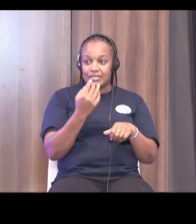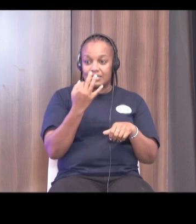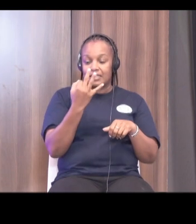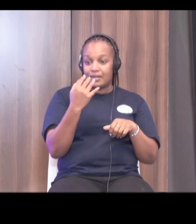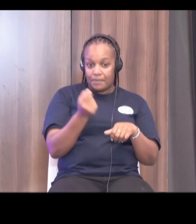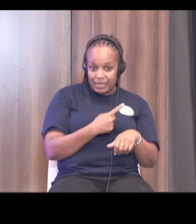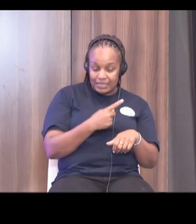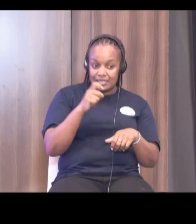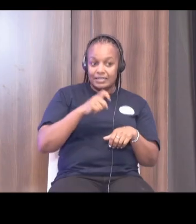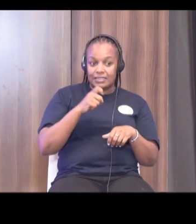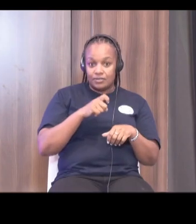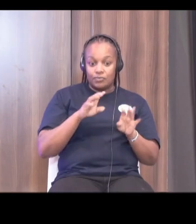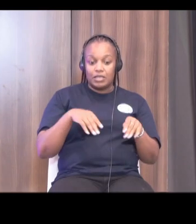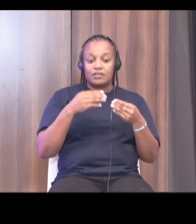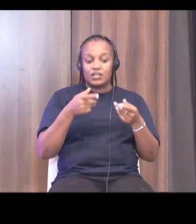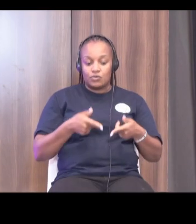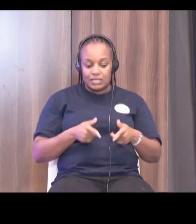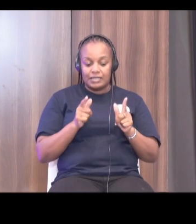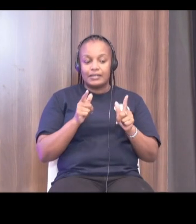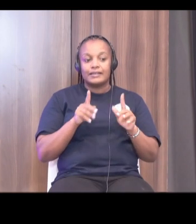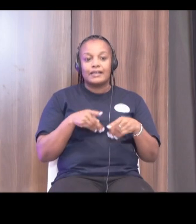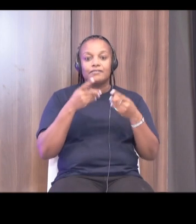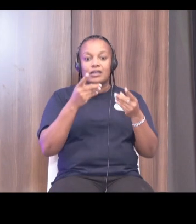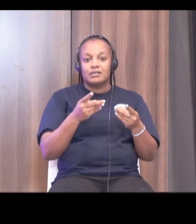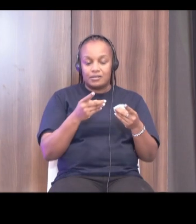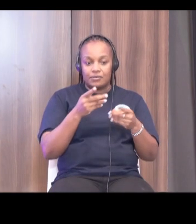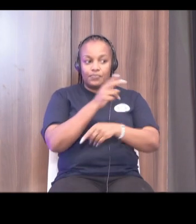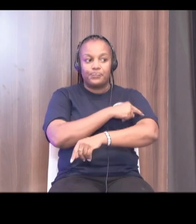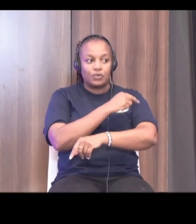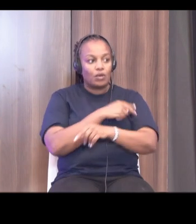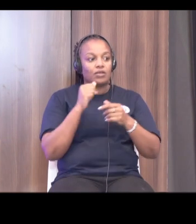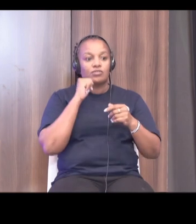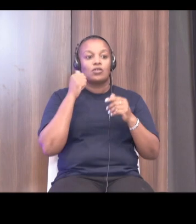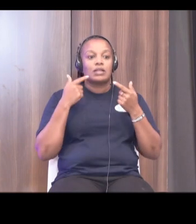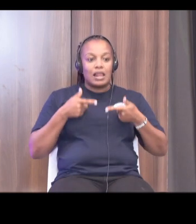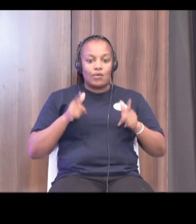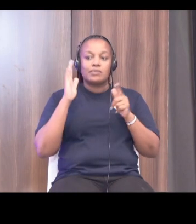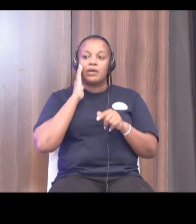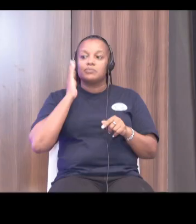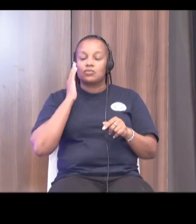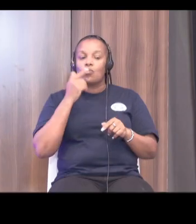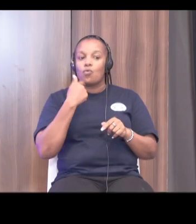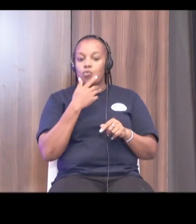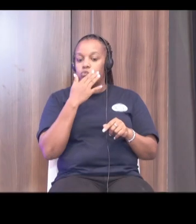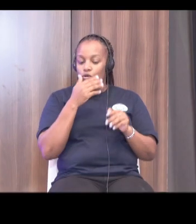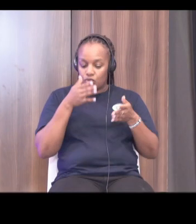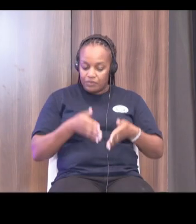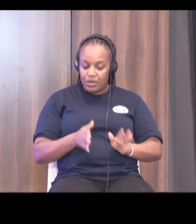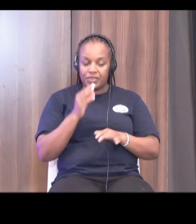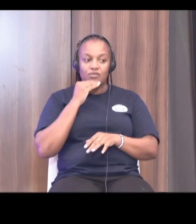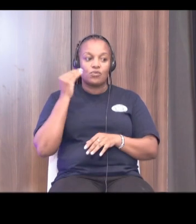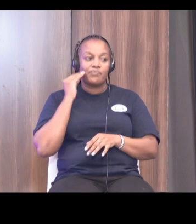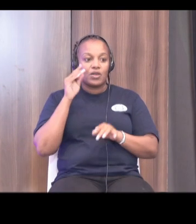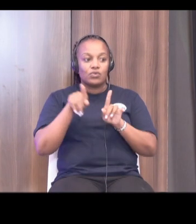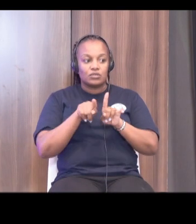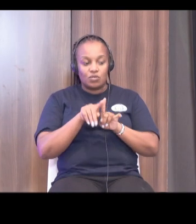to give informed consent, deliver at a hospital. We're not allowing moms who intend to deliver at home. And important exclusion criteria is